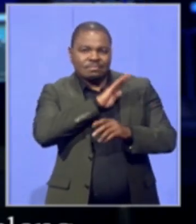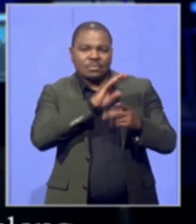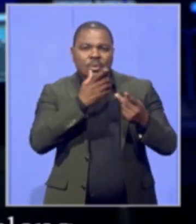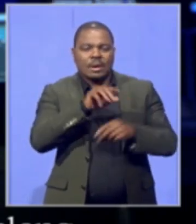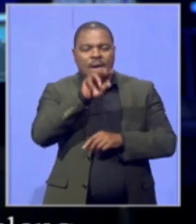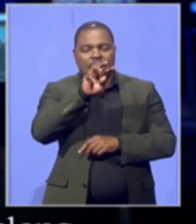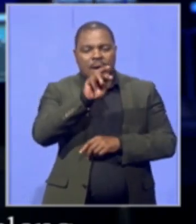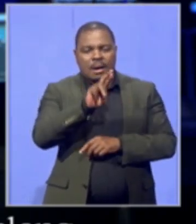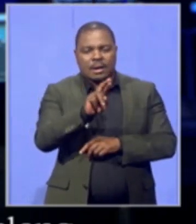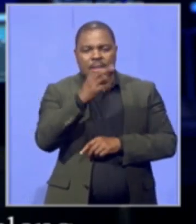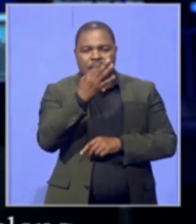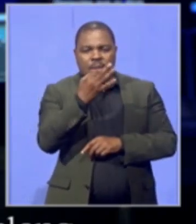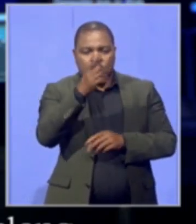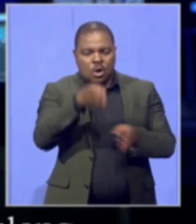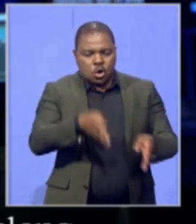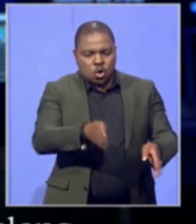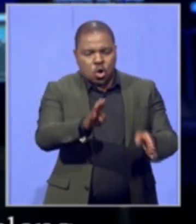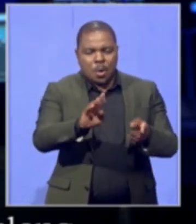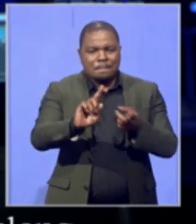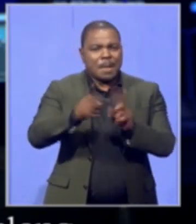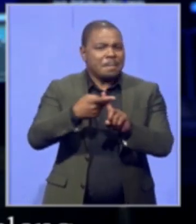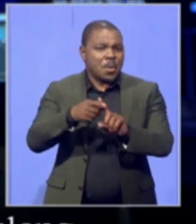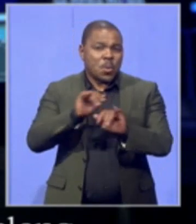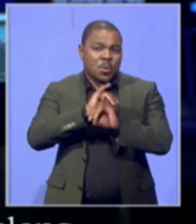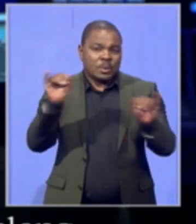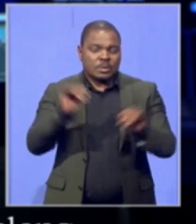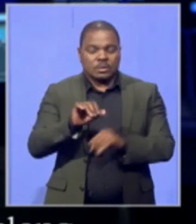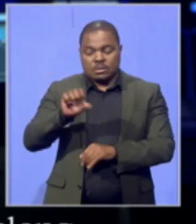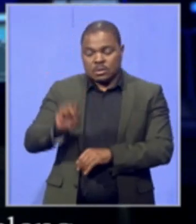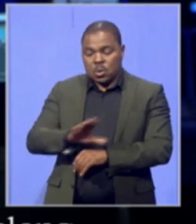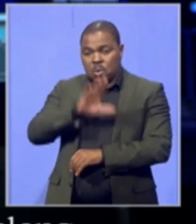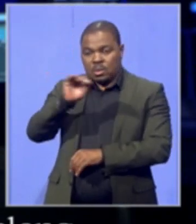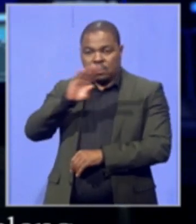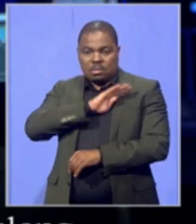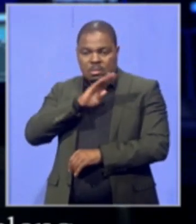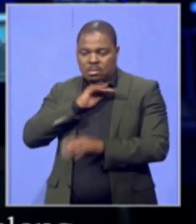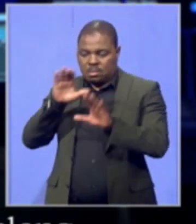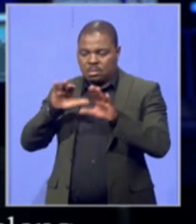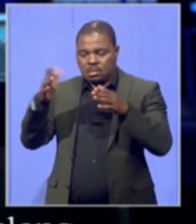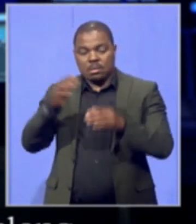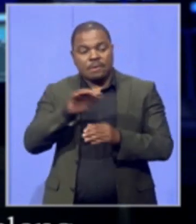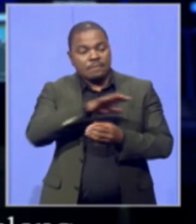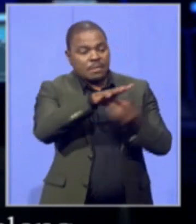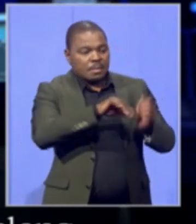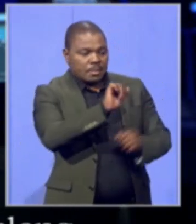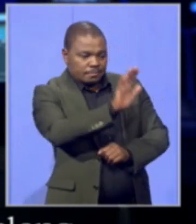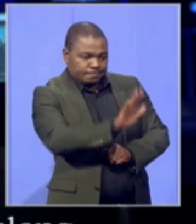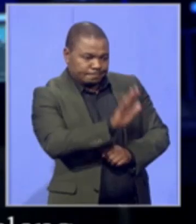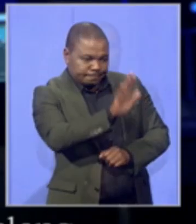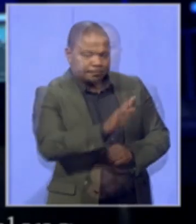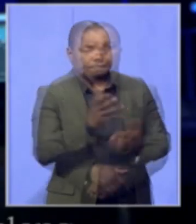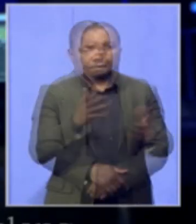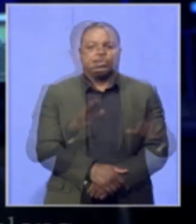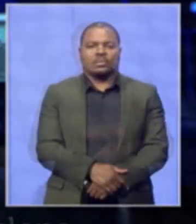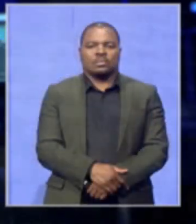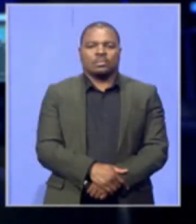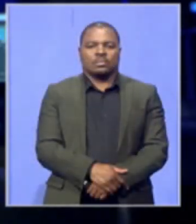R31 pejana ka jeno. Sesole sa Afrika Borwa se rometse mantswe a masidiso ho ba malapa.